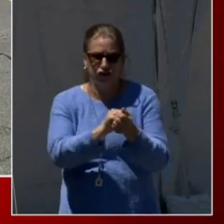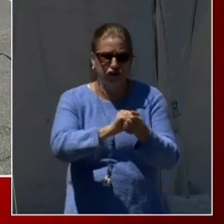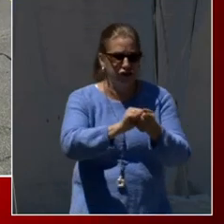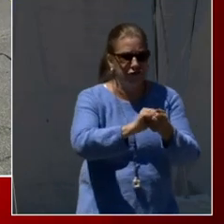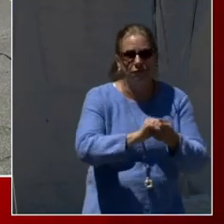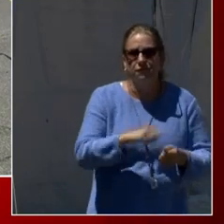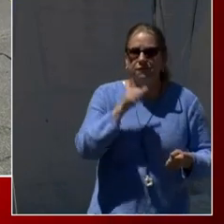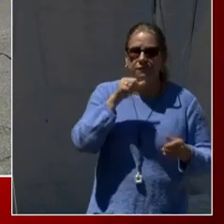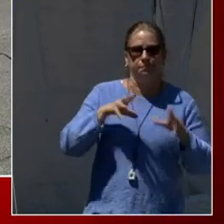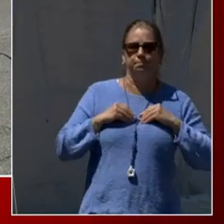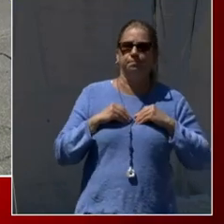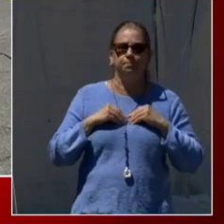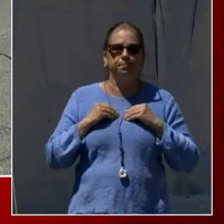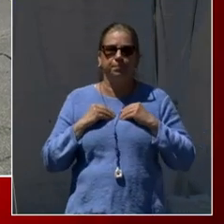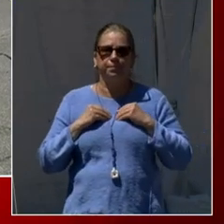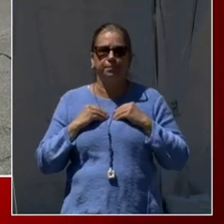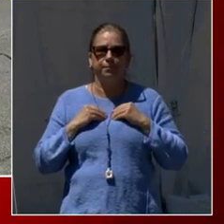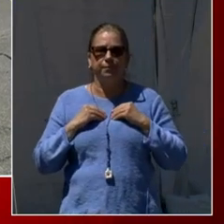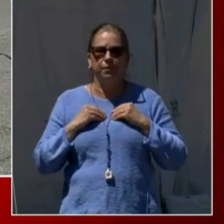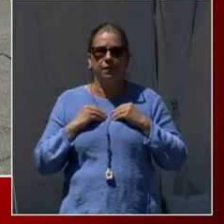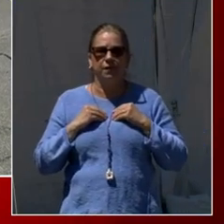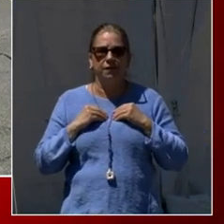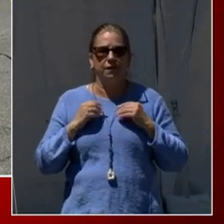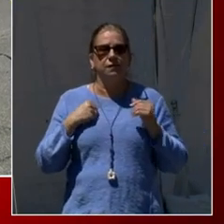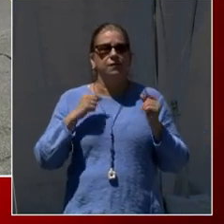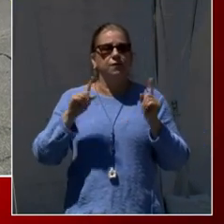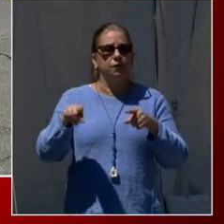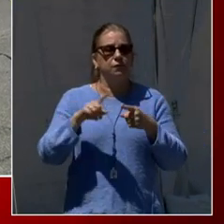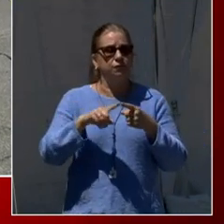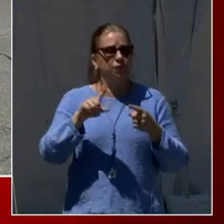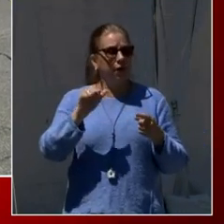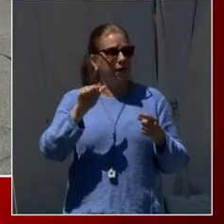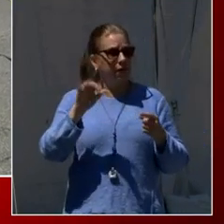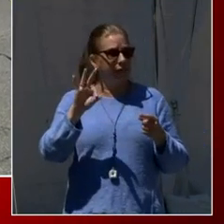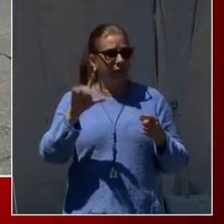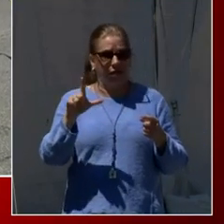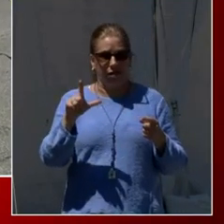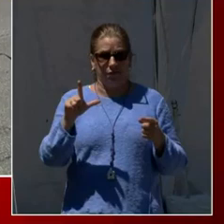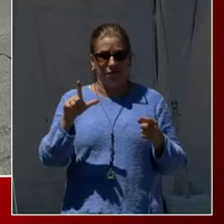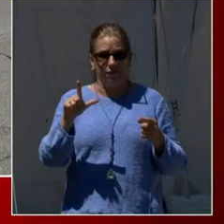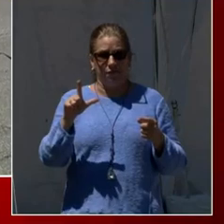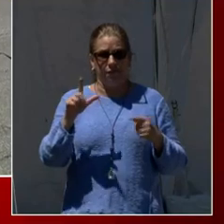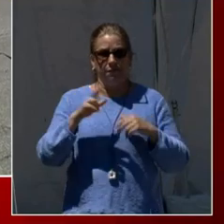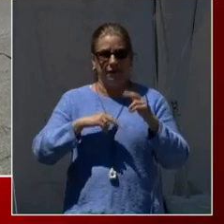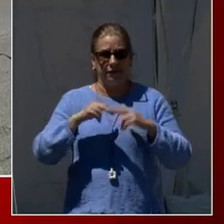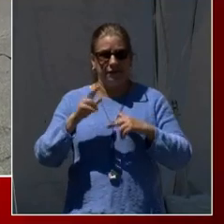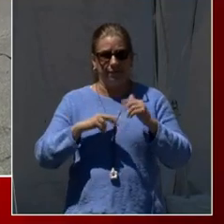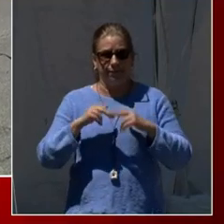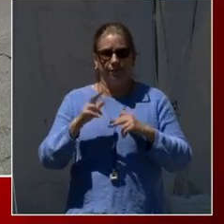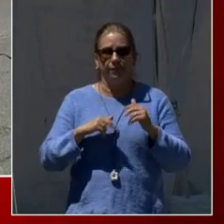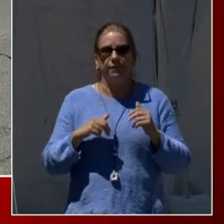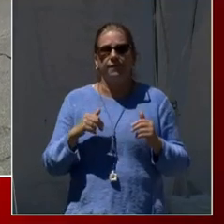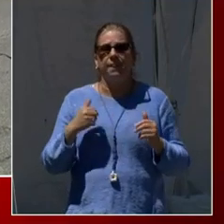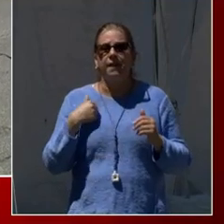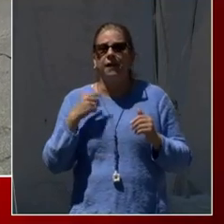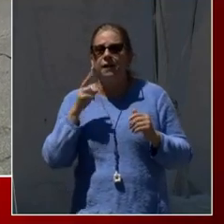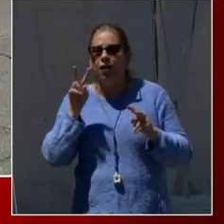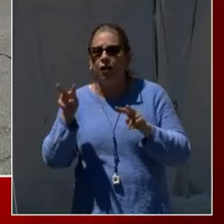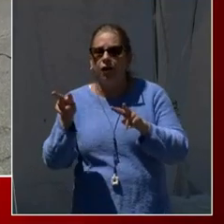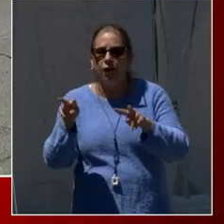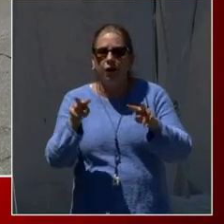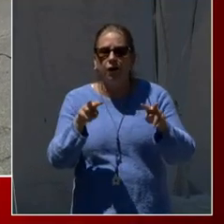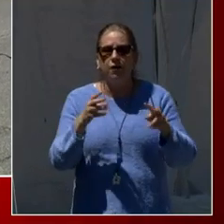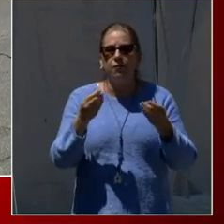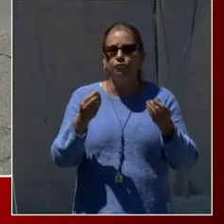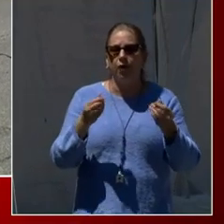a chance to talk to the property managers there and the folks who are doing the cleanup there, and got to see